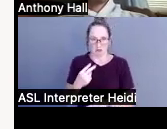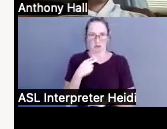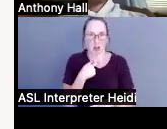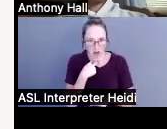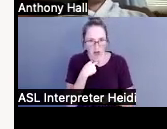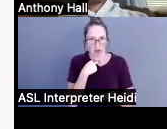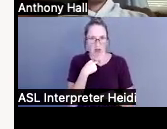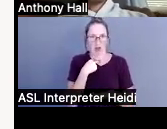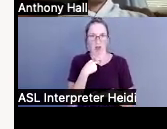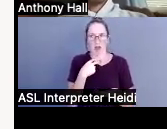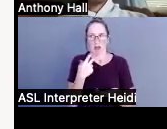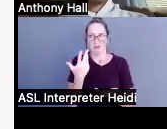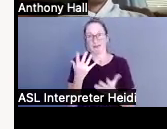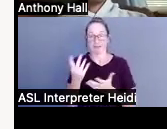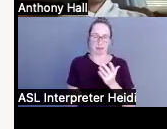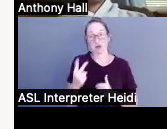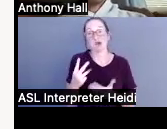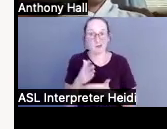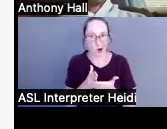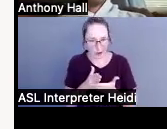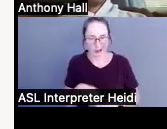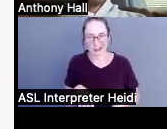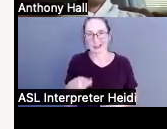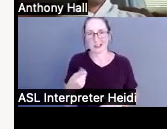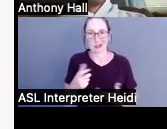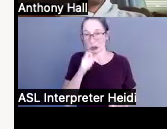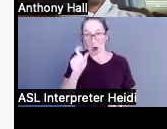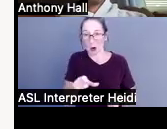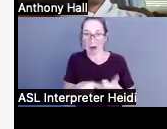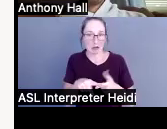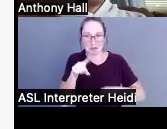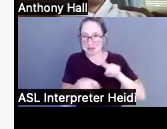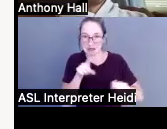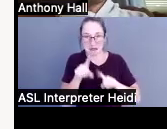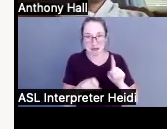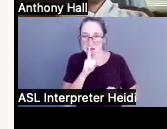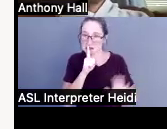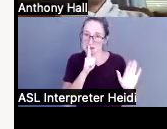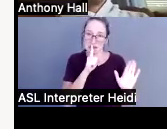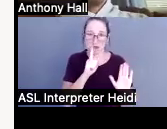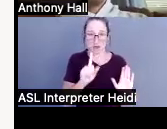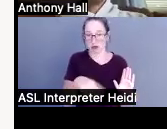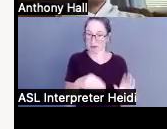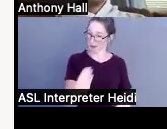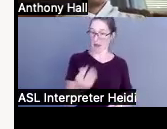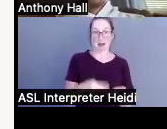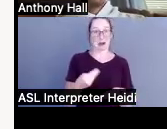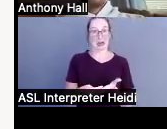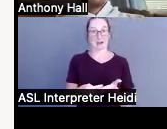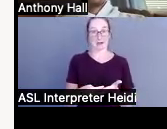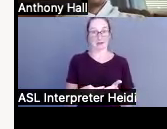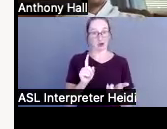the part, I guess it may be two parts, where you don't have to ask any questions, right? You just give the money to